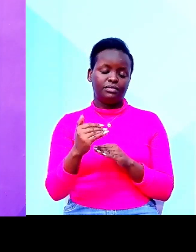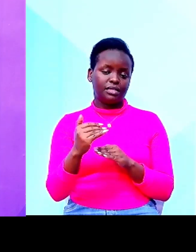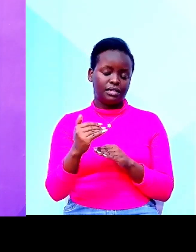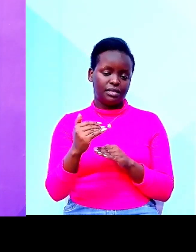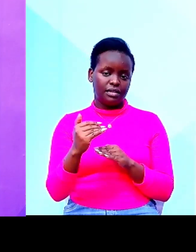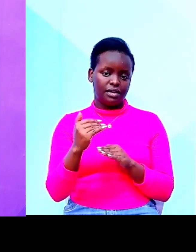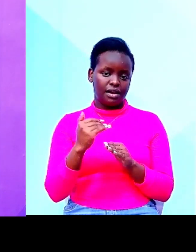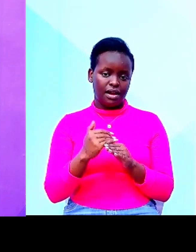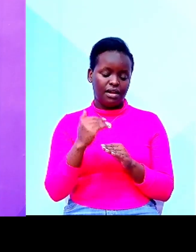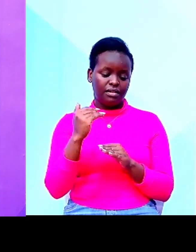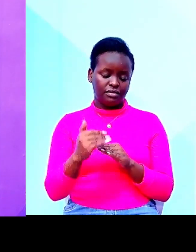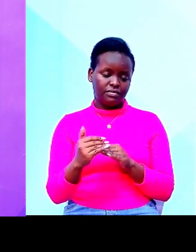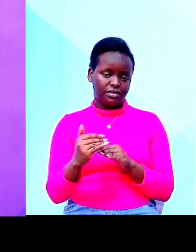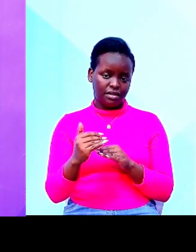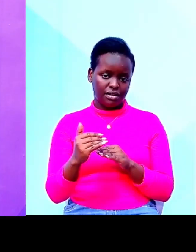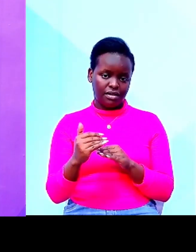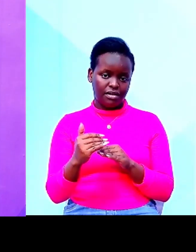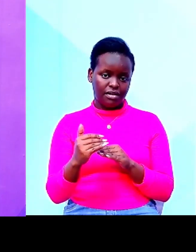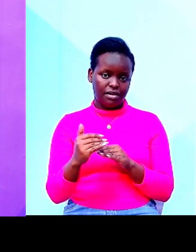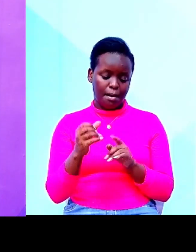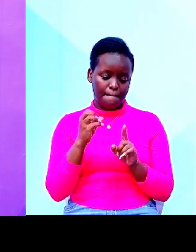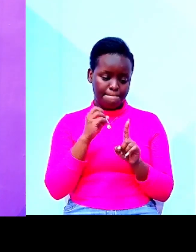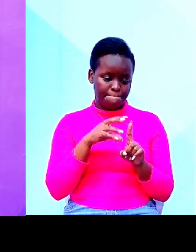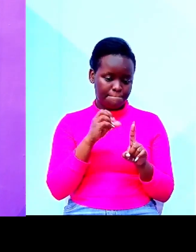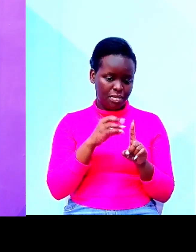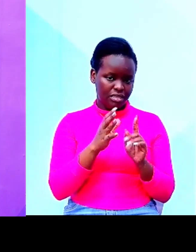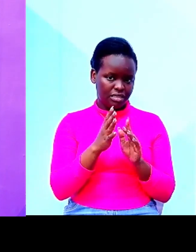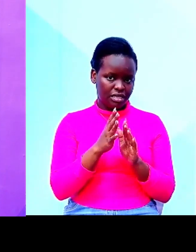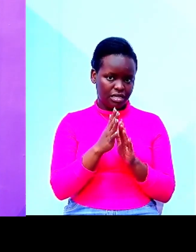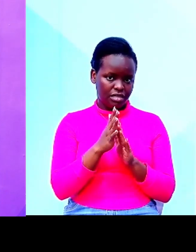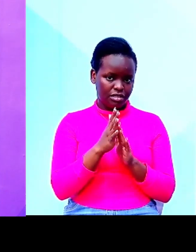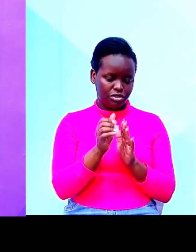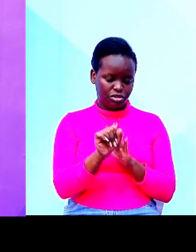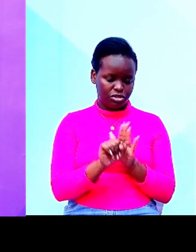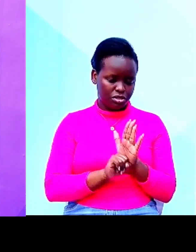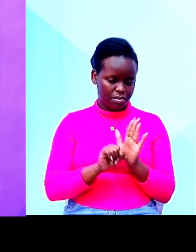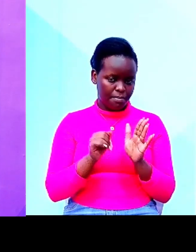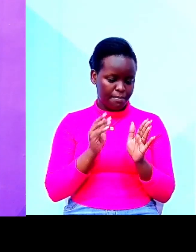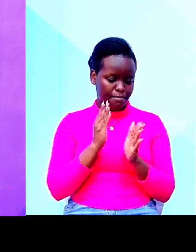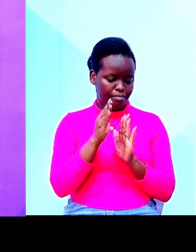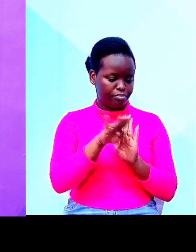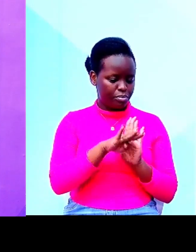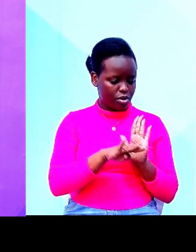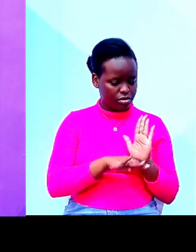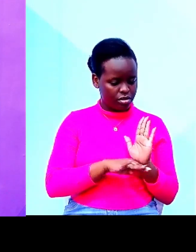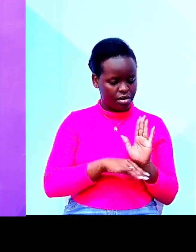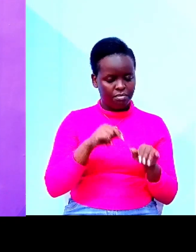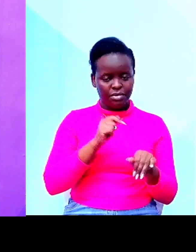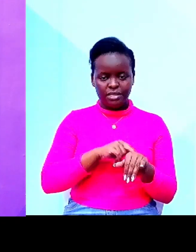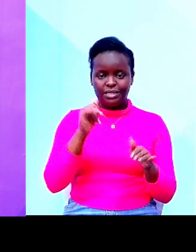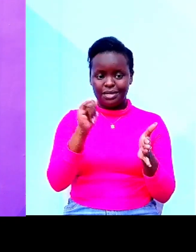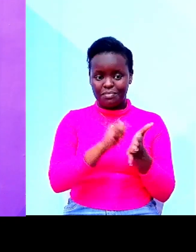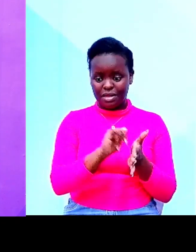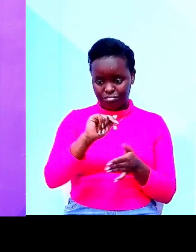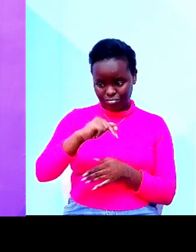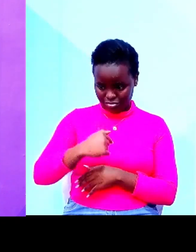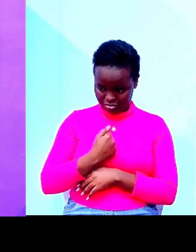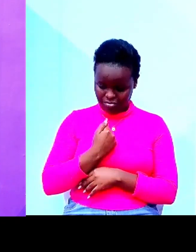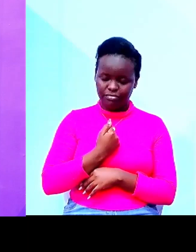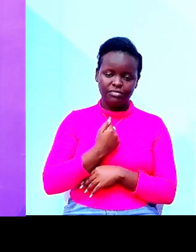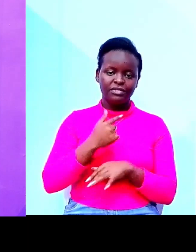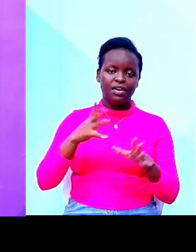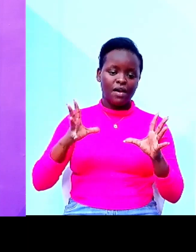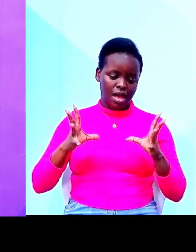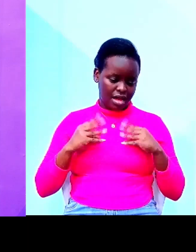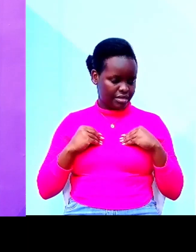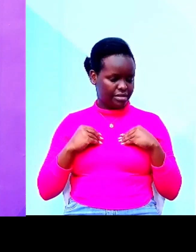after I've gone through a mentorship program, that is when even myself, I